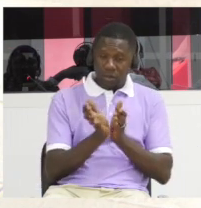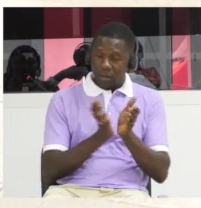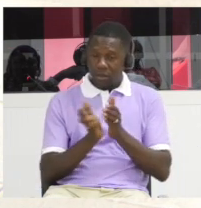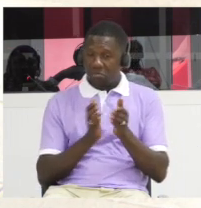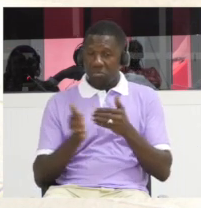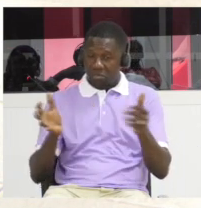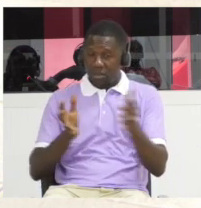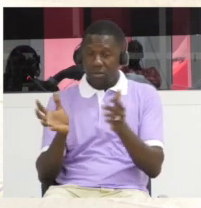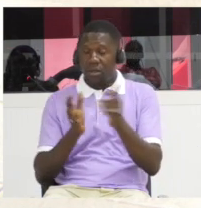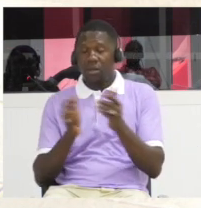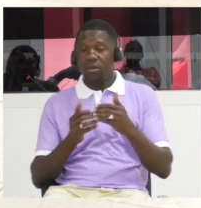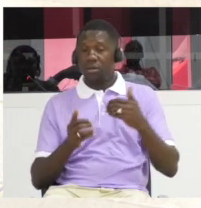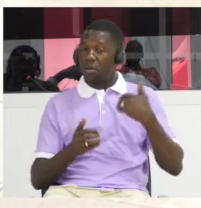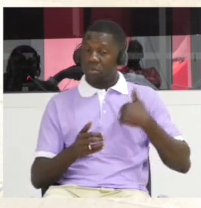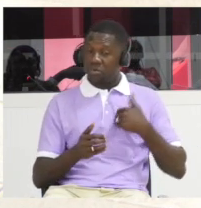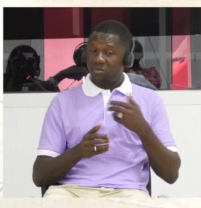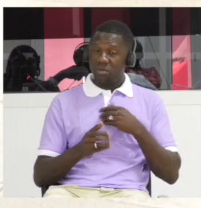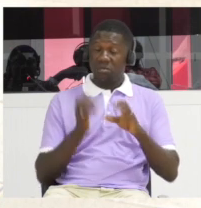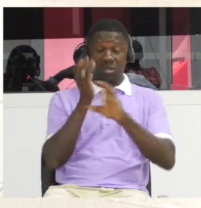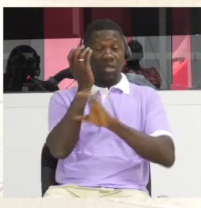either from Casamas or